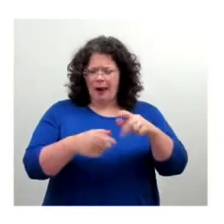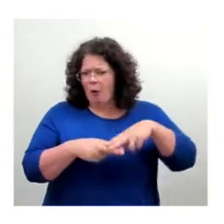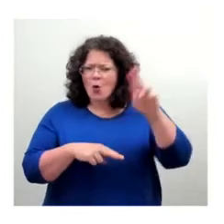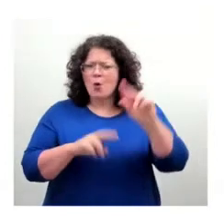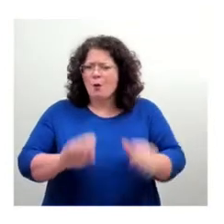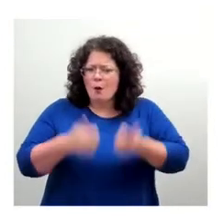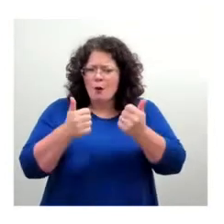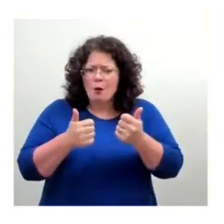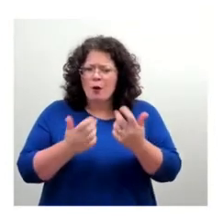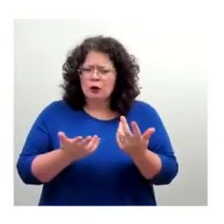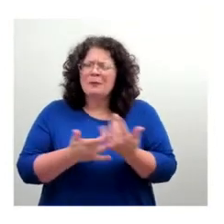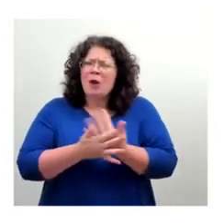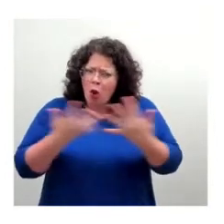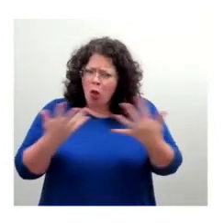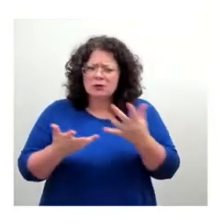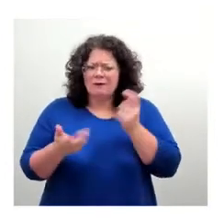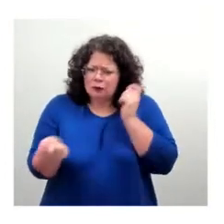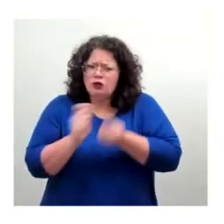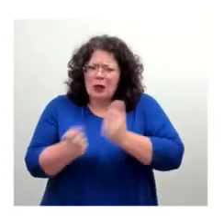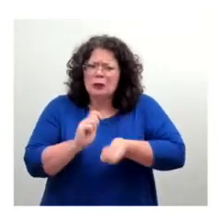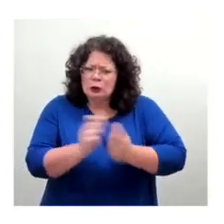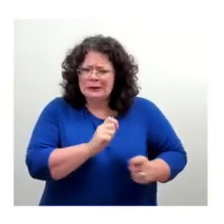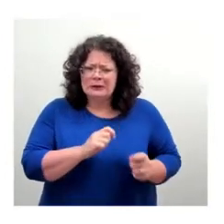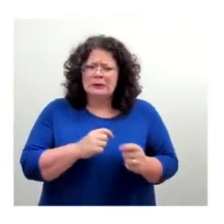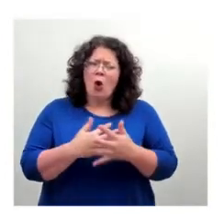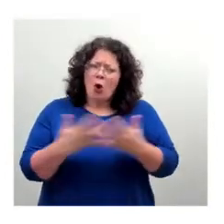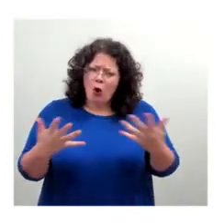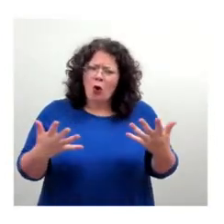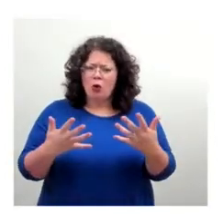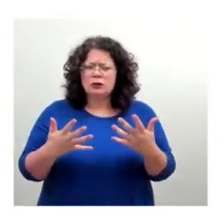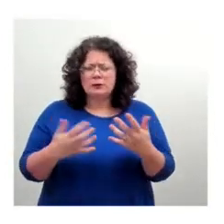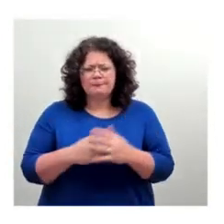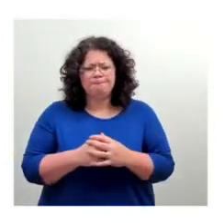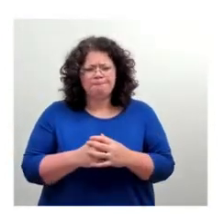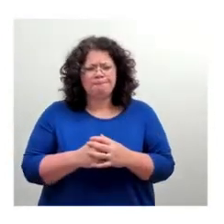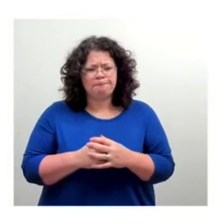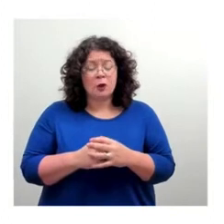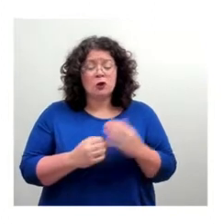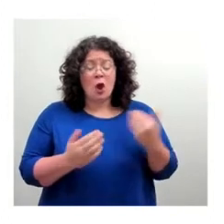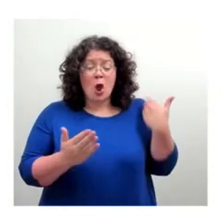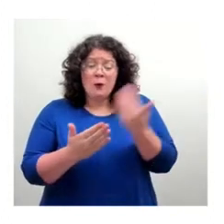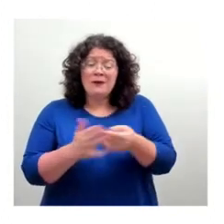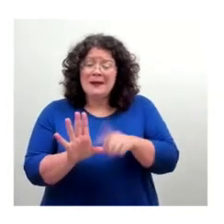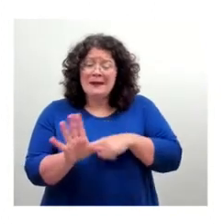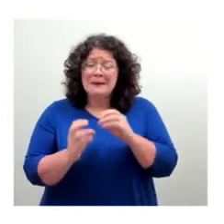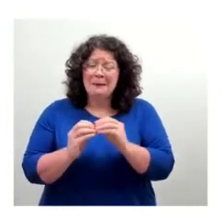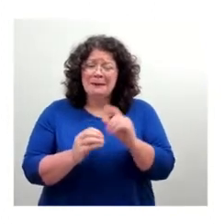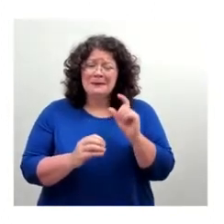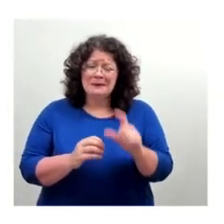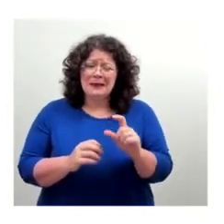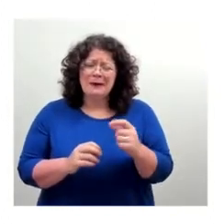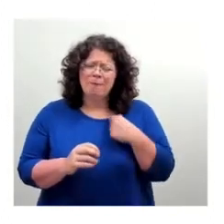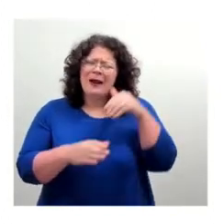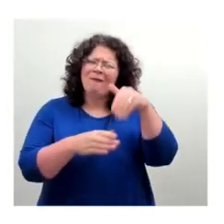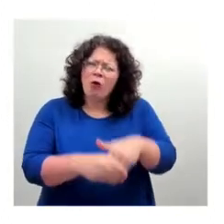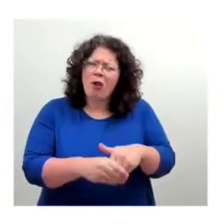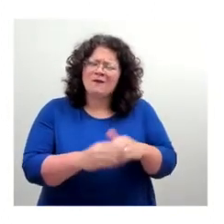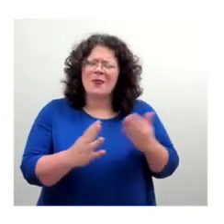sort of, a growing awareness of the benefits of AD from our commissioners, from our producers, from our channel